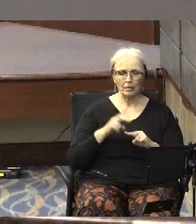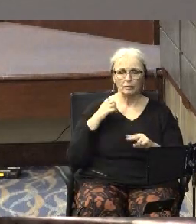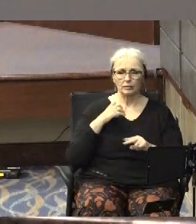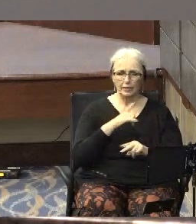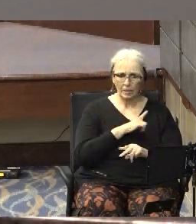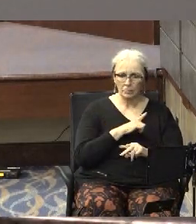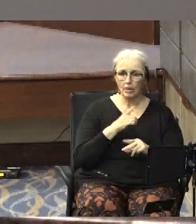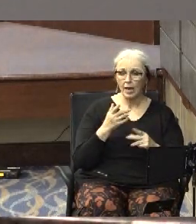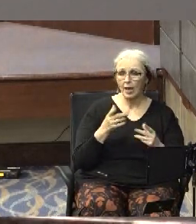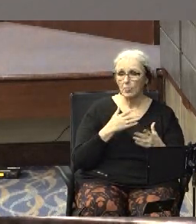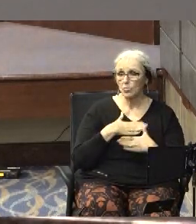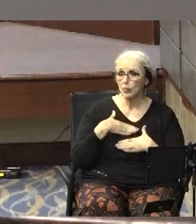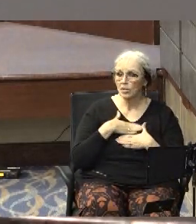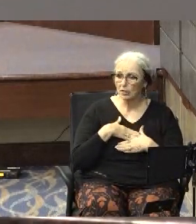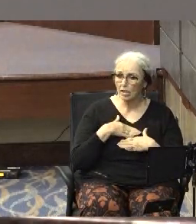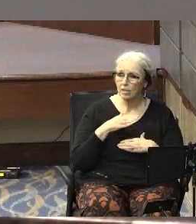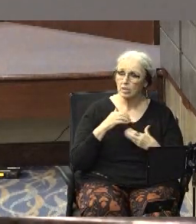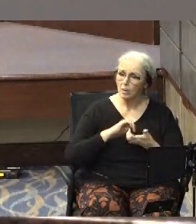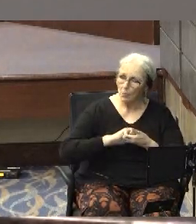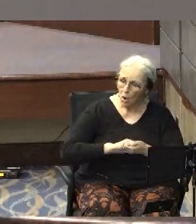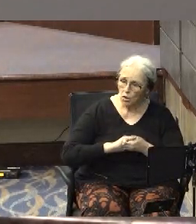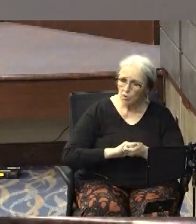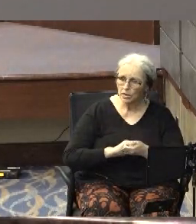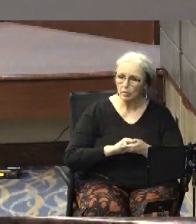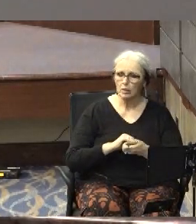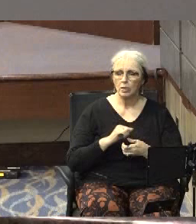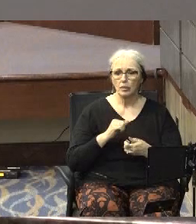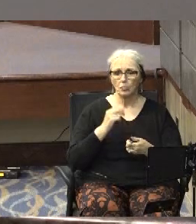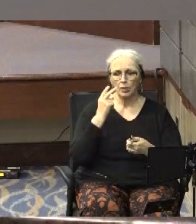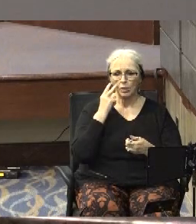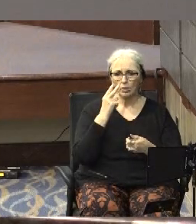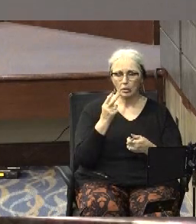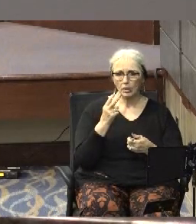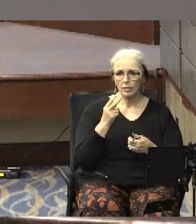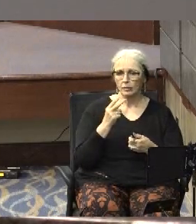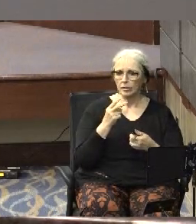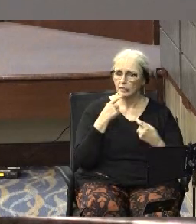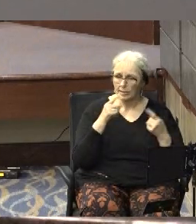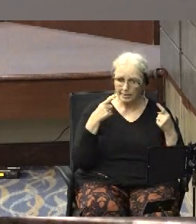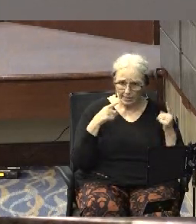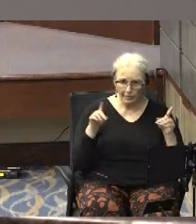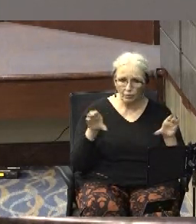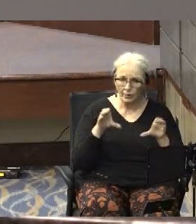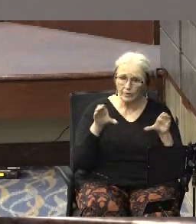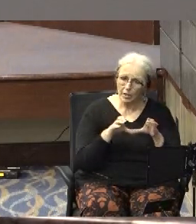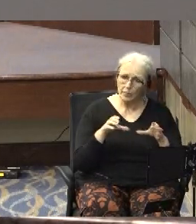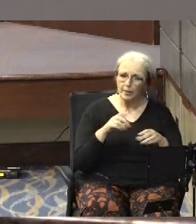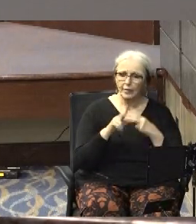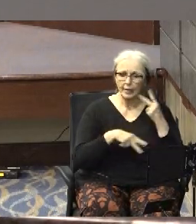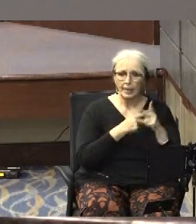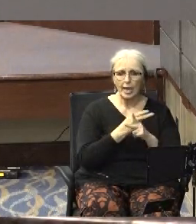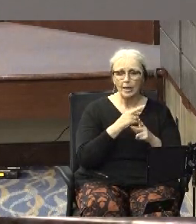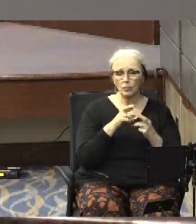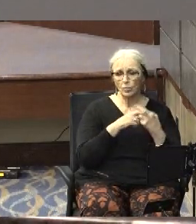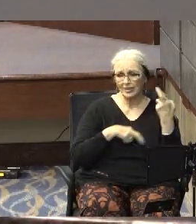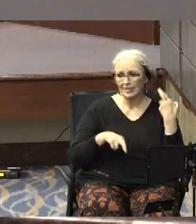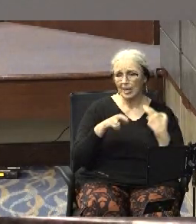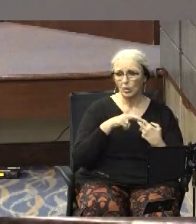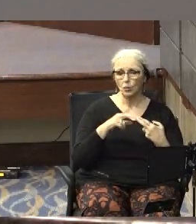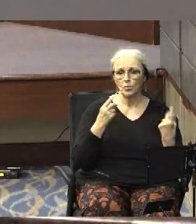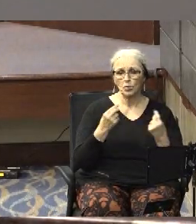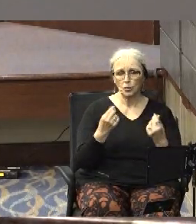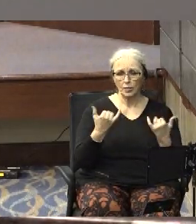you to, I appreciate your partnership. We look, the inroads that we have made for the types of recycling that we do in this city, how we are